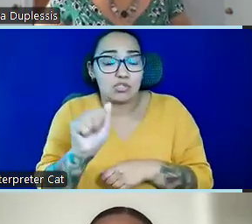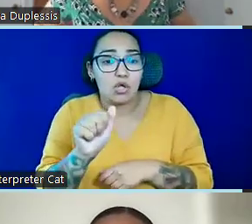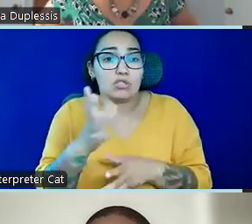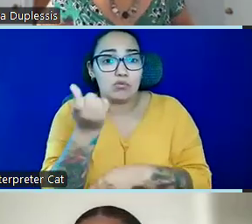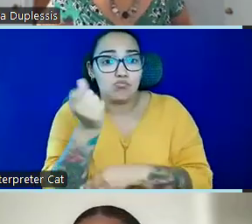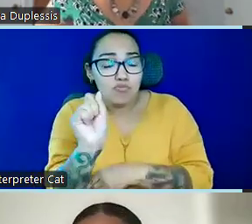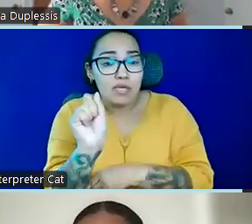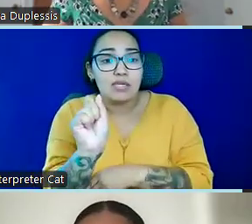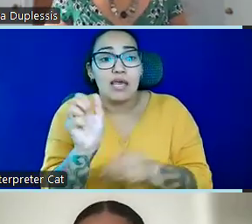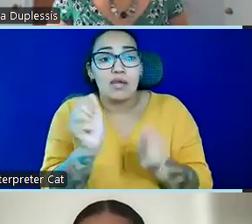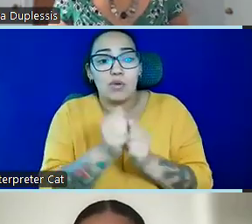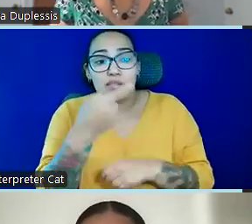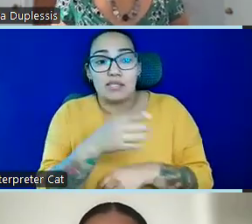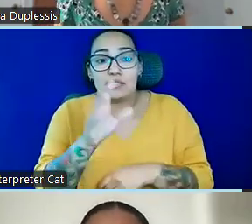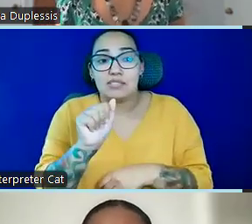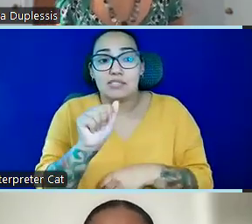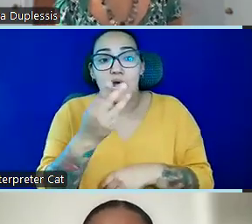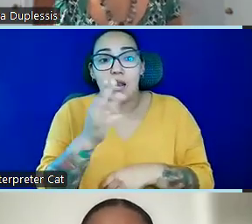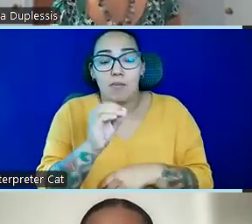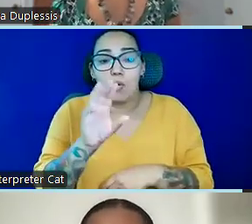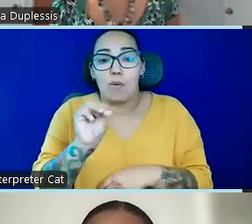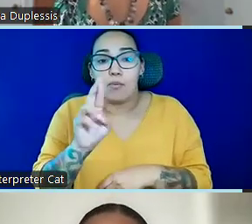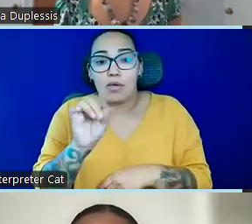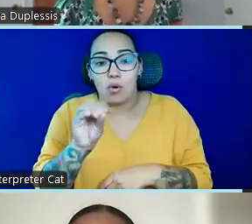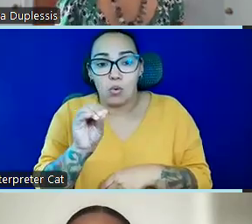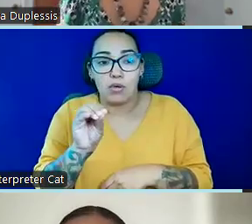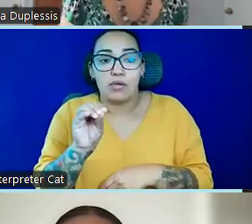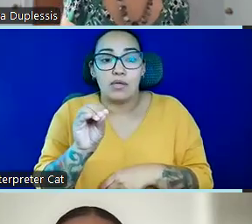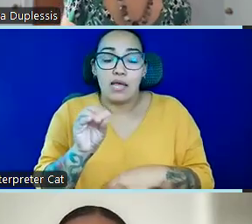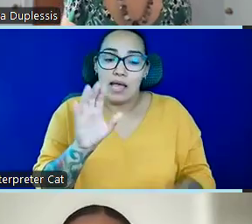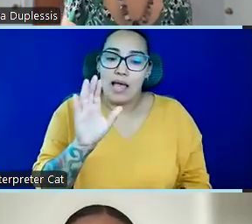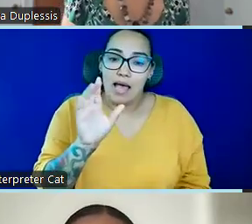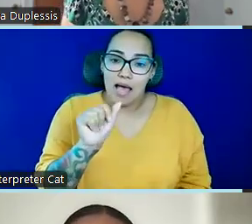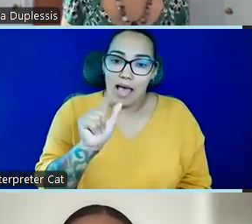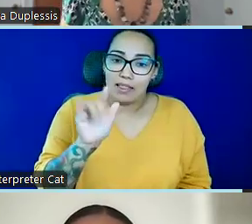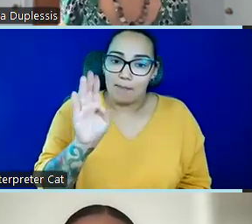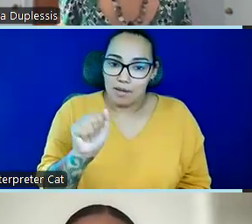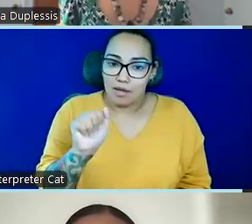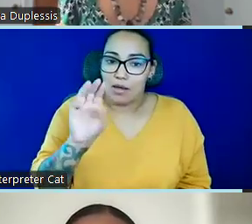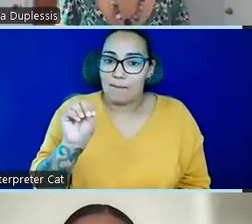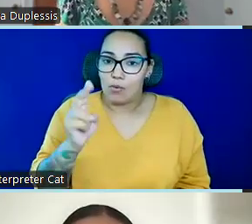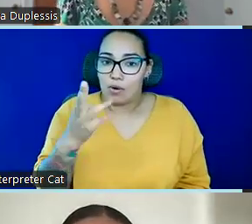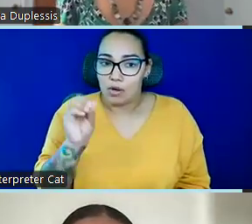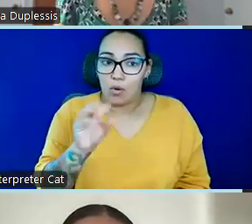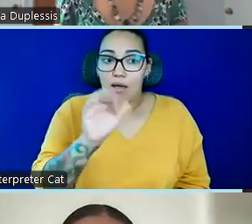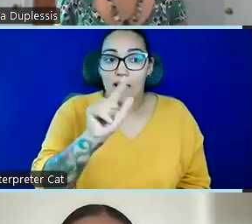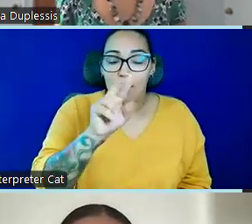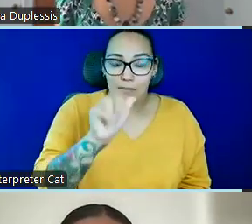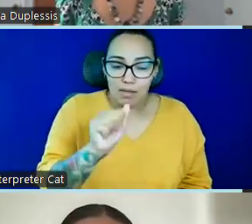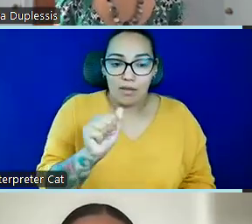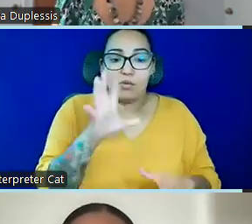with Alba Moreno, this is also why I love showing this picture, and are familiar with Alba Moreno, Alba was part of our second graduating class